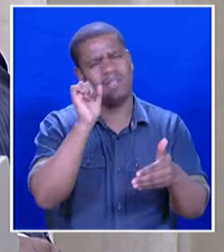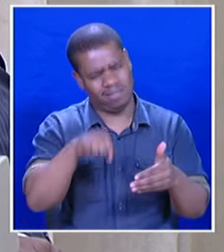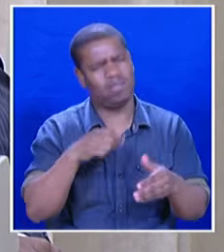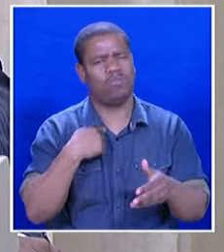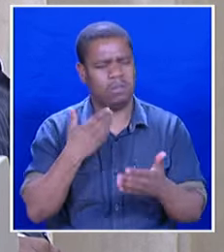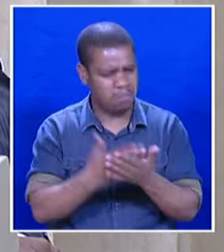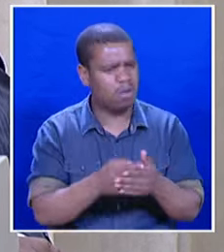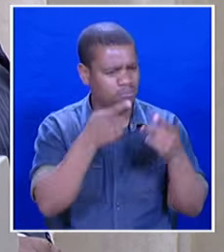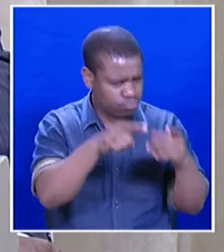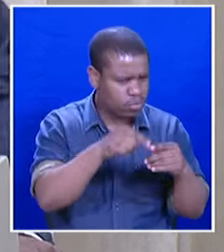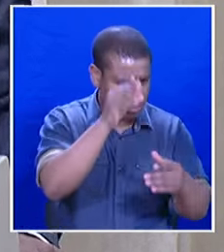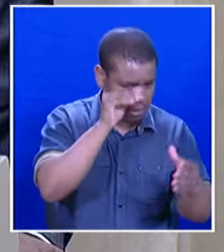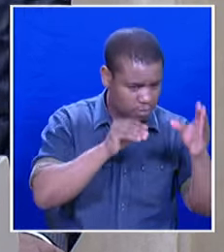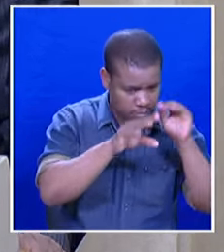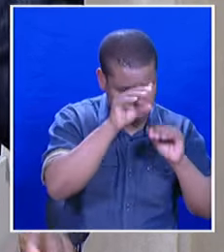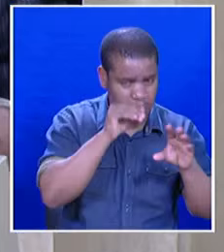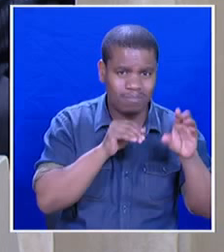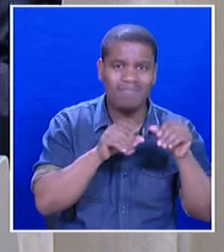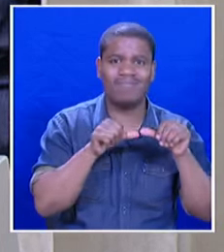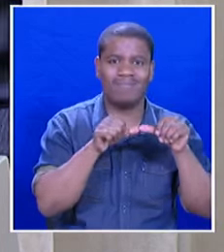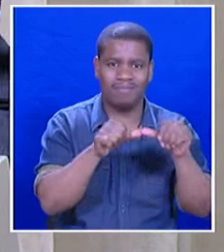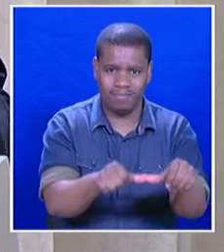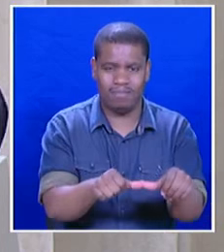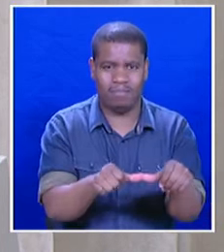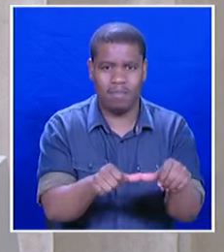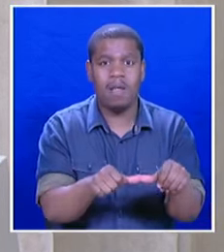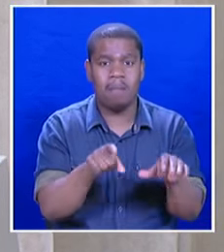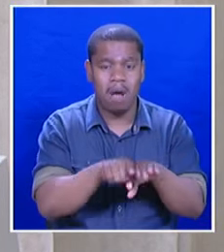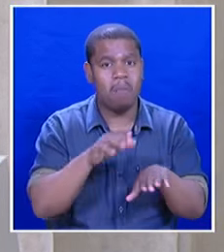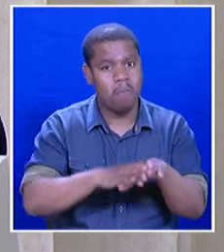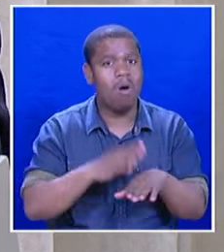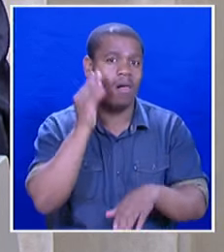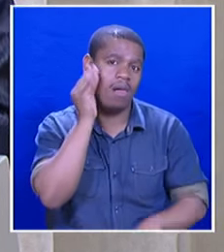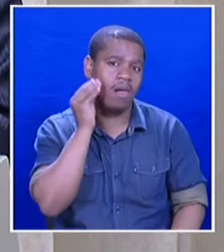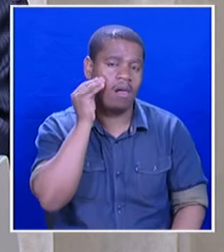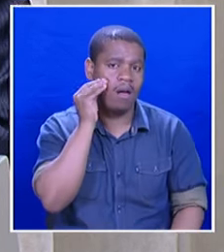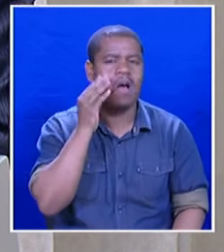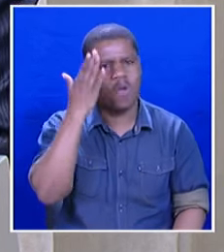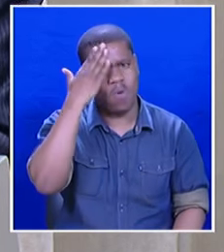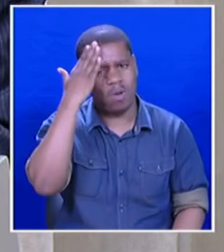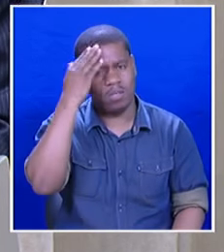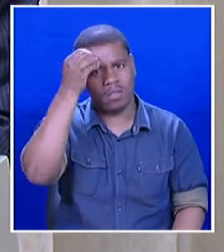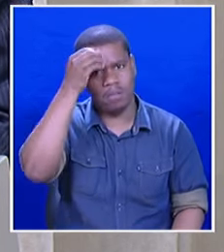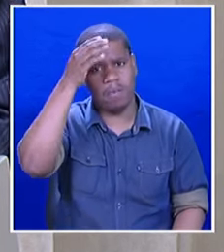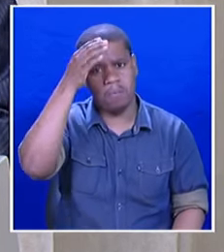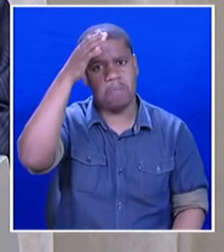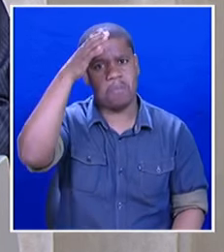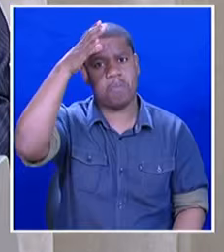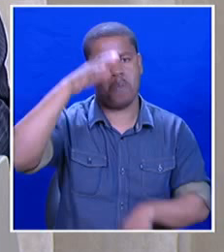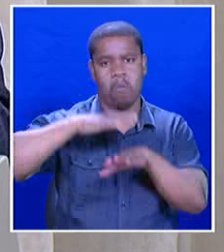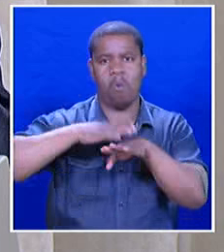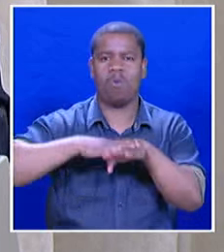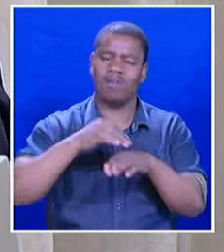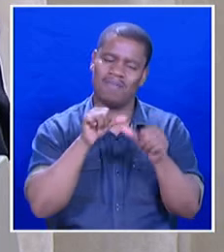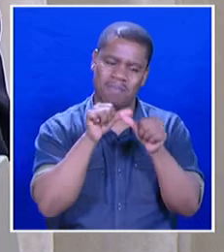ourselves. And as we gain experience and knowledge, I'm sure we are getting better and better